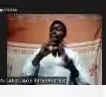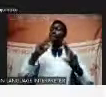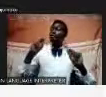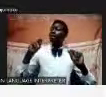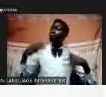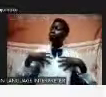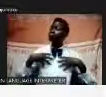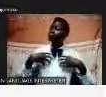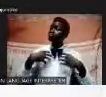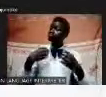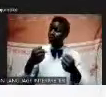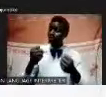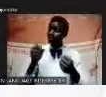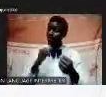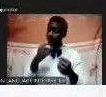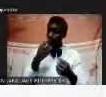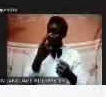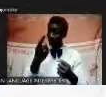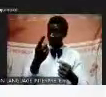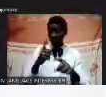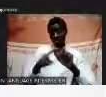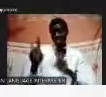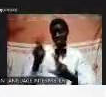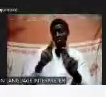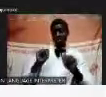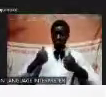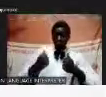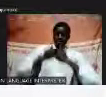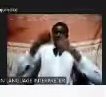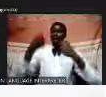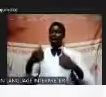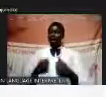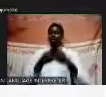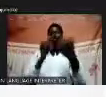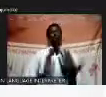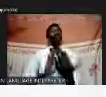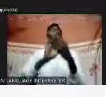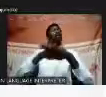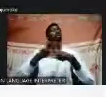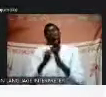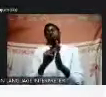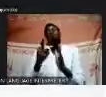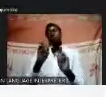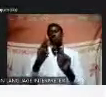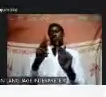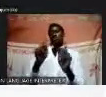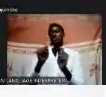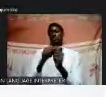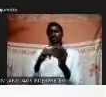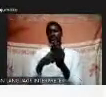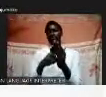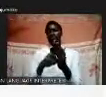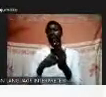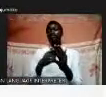say, but people can challenge me on that one, and I'm okay with it. Outcomes can be very